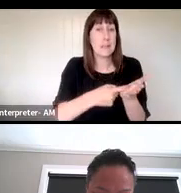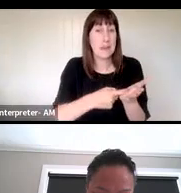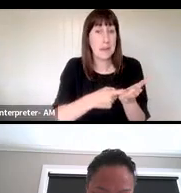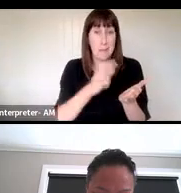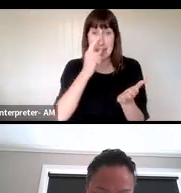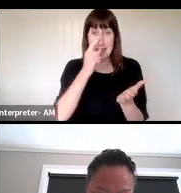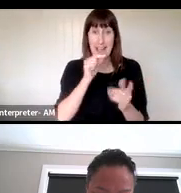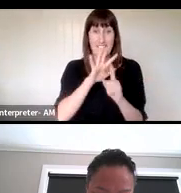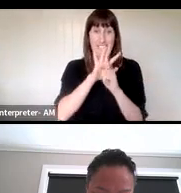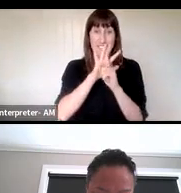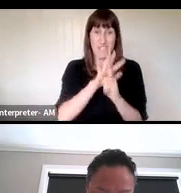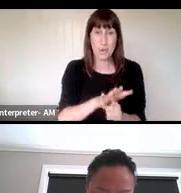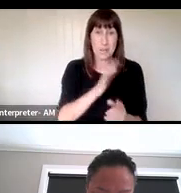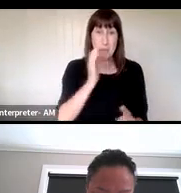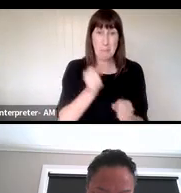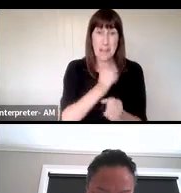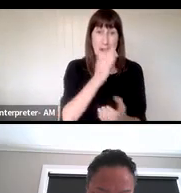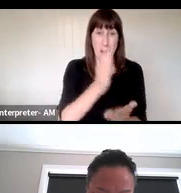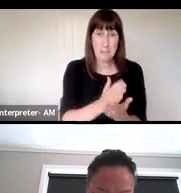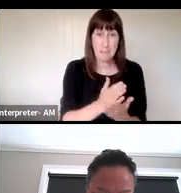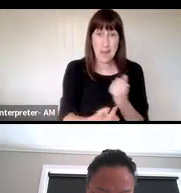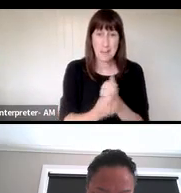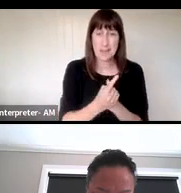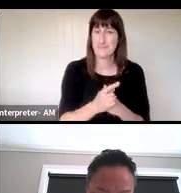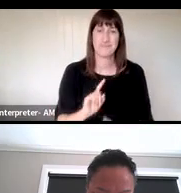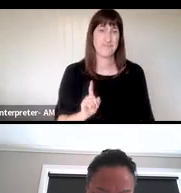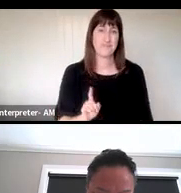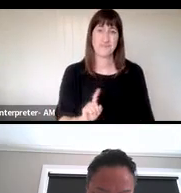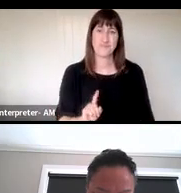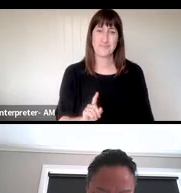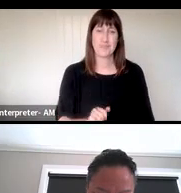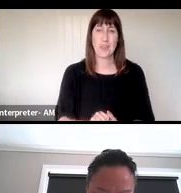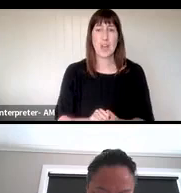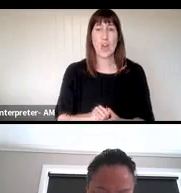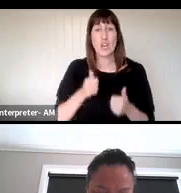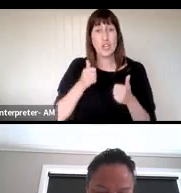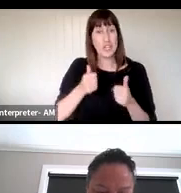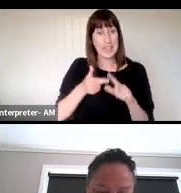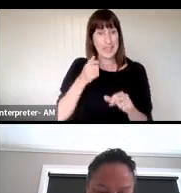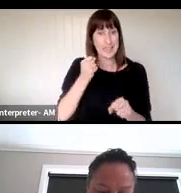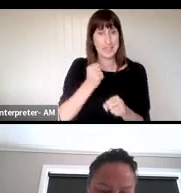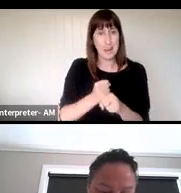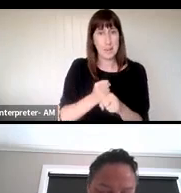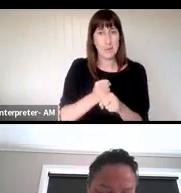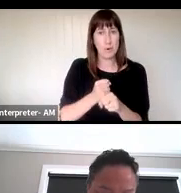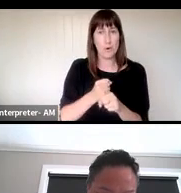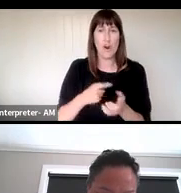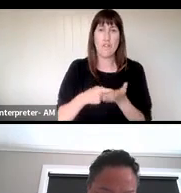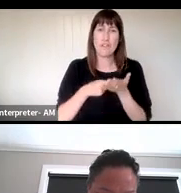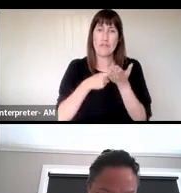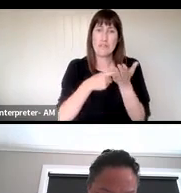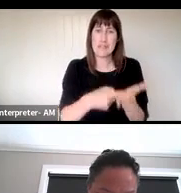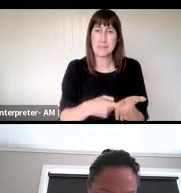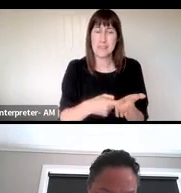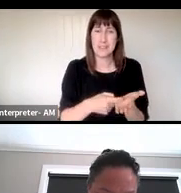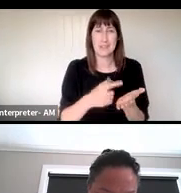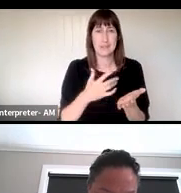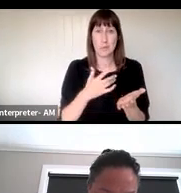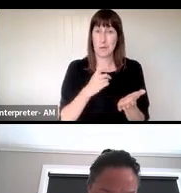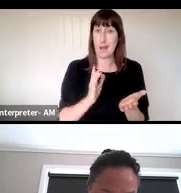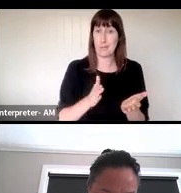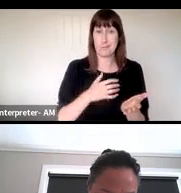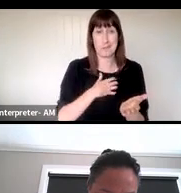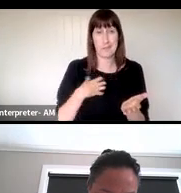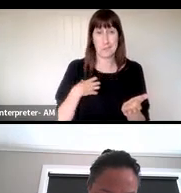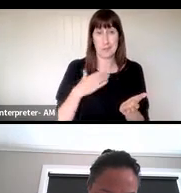And I think a good example of recommendations, or even it's actually government mandates